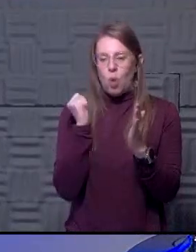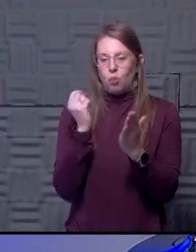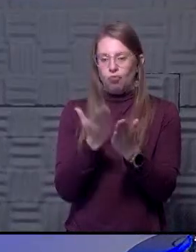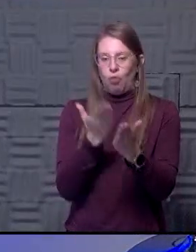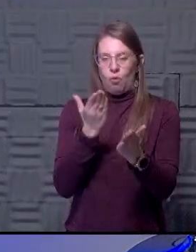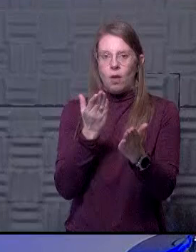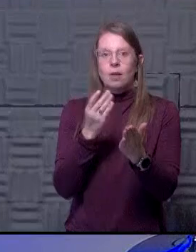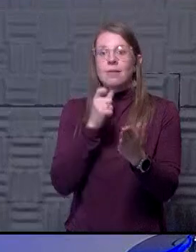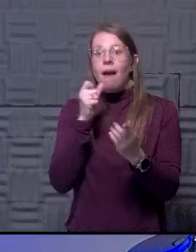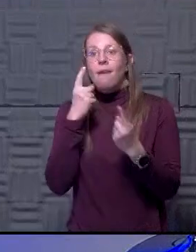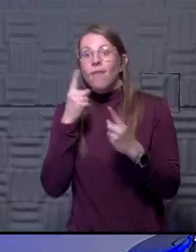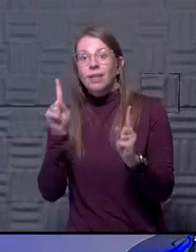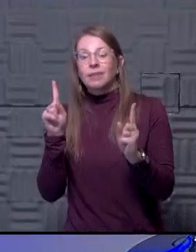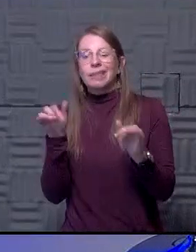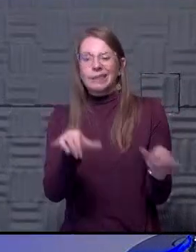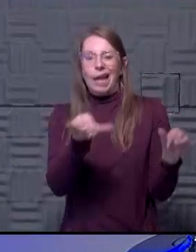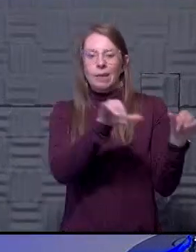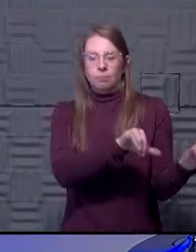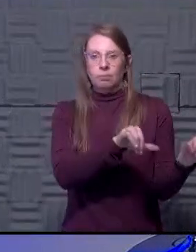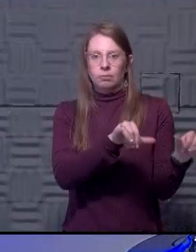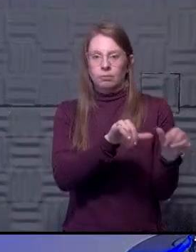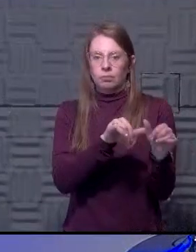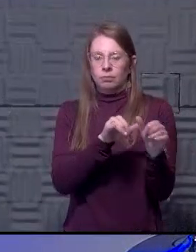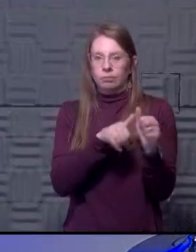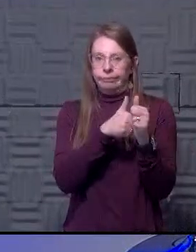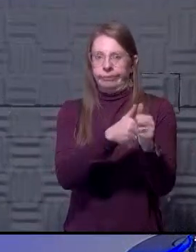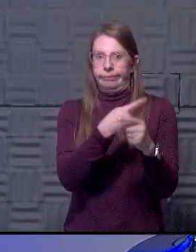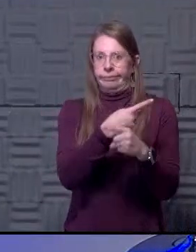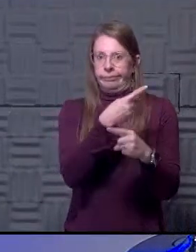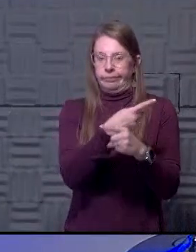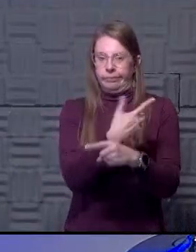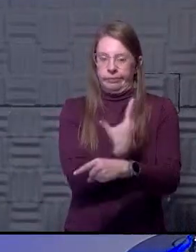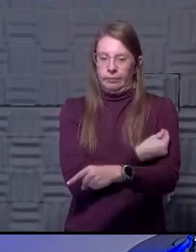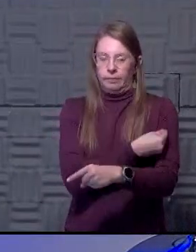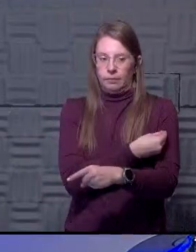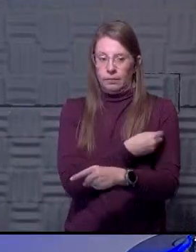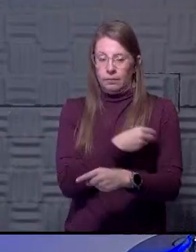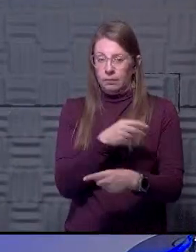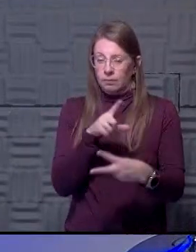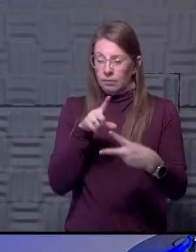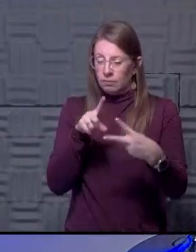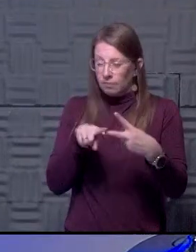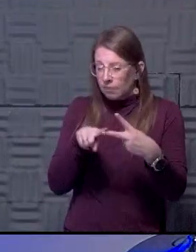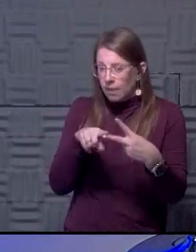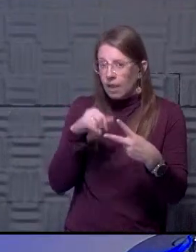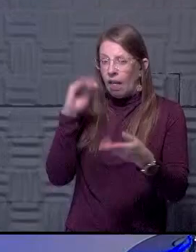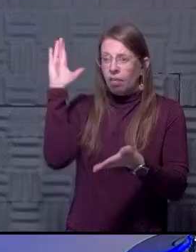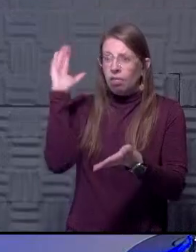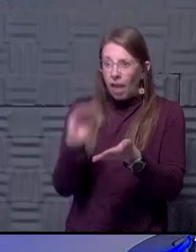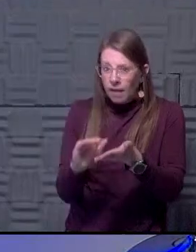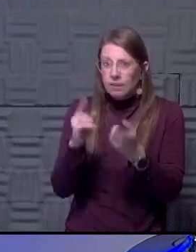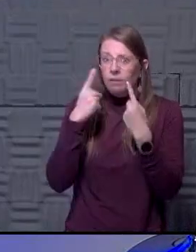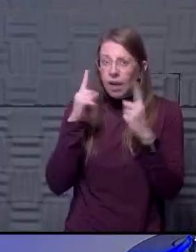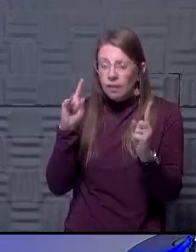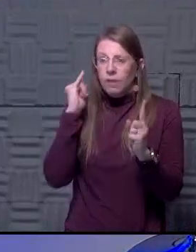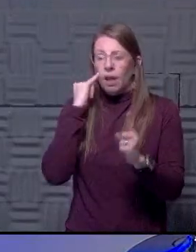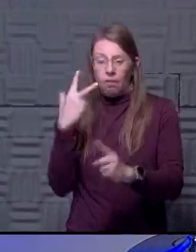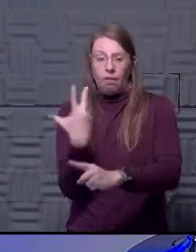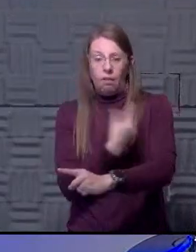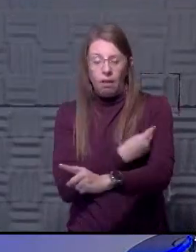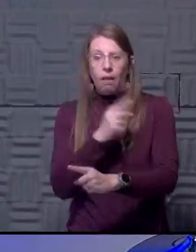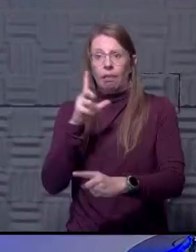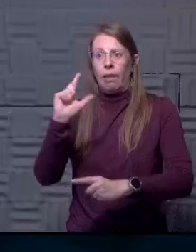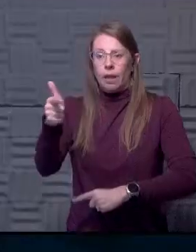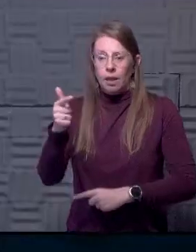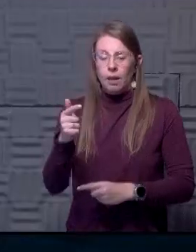as effective, but Correct, yeah. But any reason to believe, Dr. Pahoud, that it's going to be terribly less effective if you get it, if, you know, let's say you're supposed to get it 3